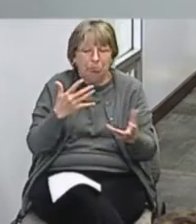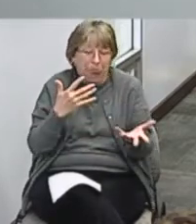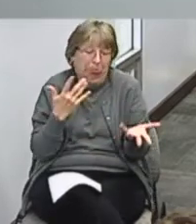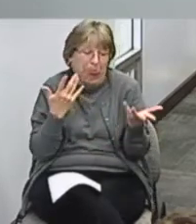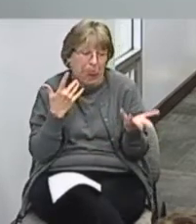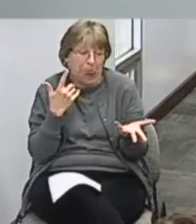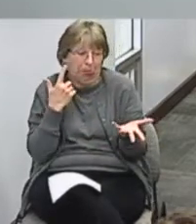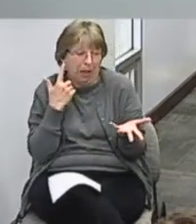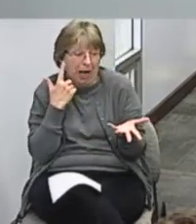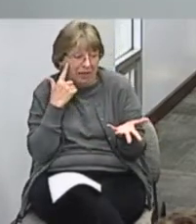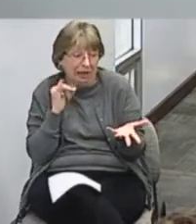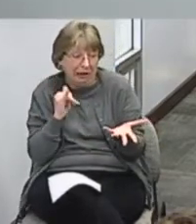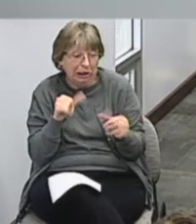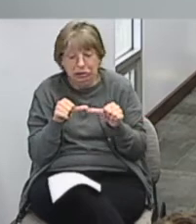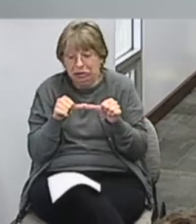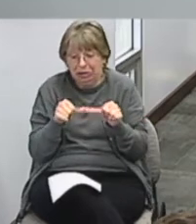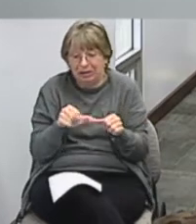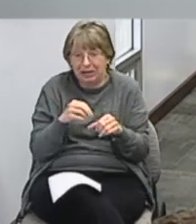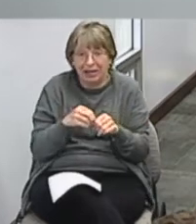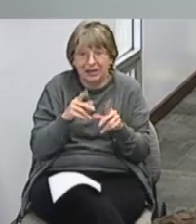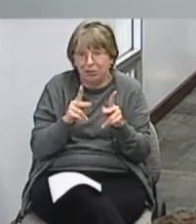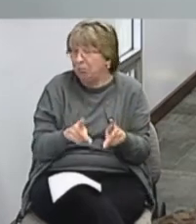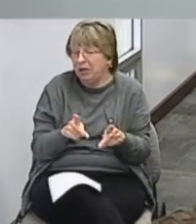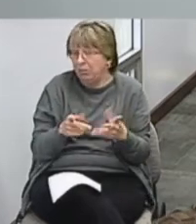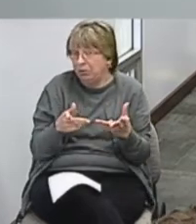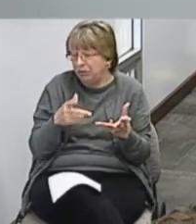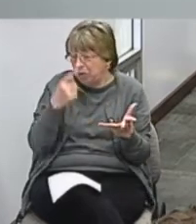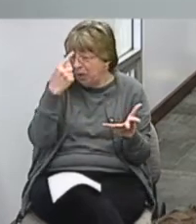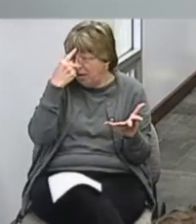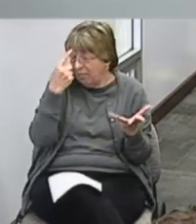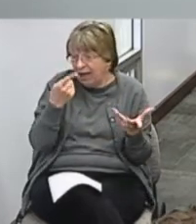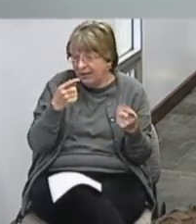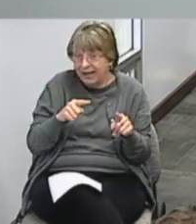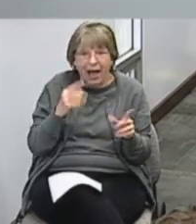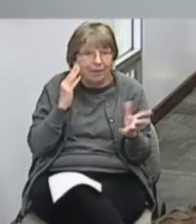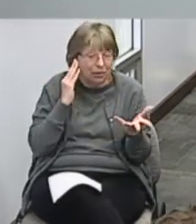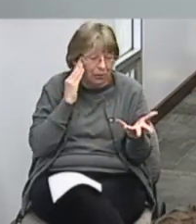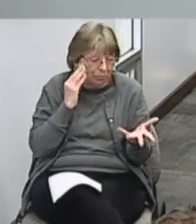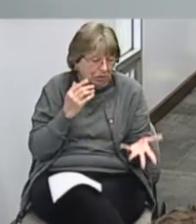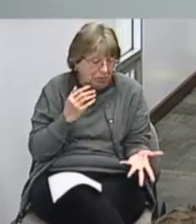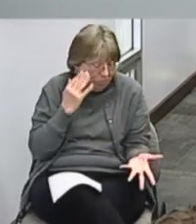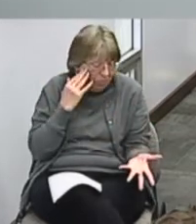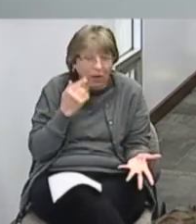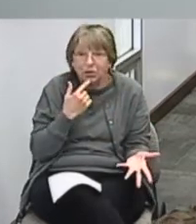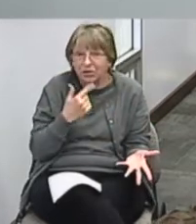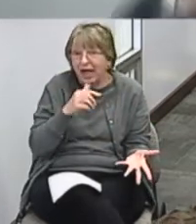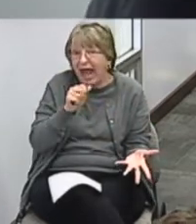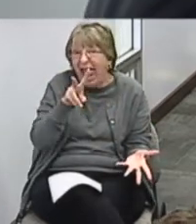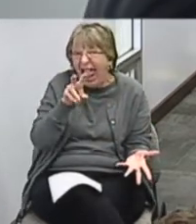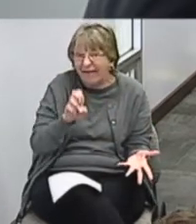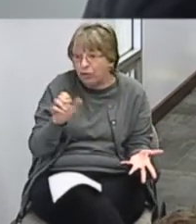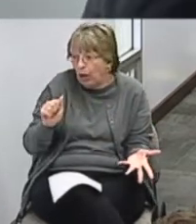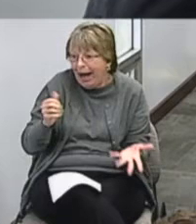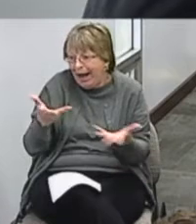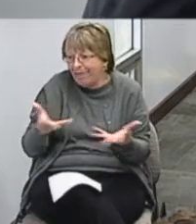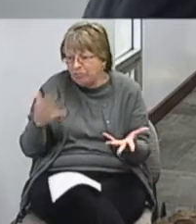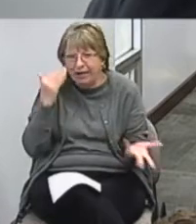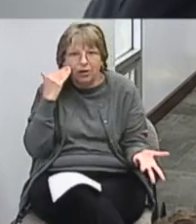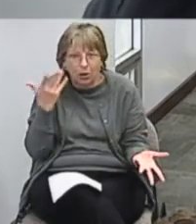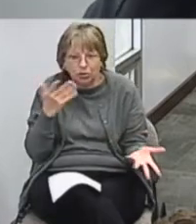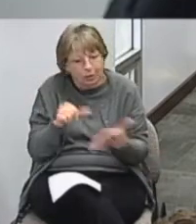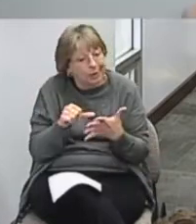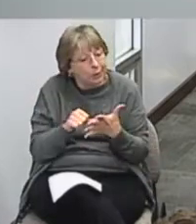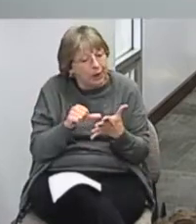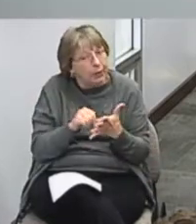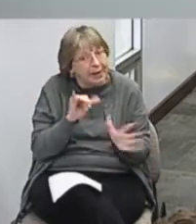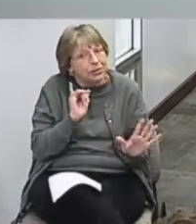in people's minds geographically. When you say Avenue A Park, everybody knows. where it So, is. Yeah. so yeah, but we did do some research back into when